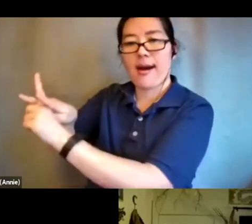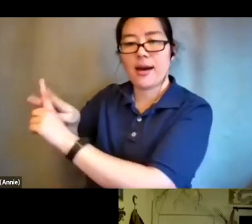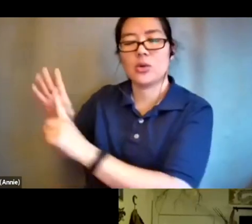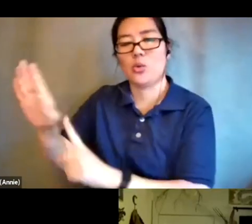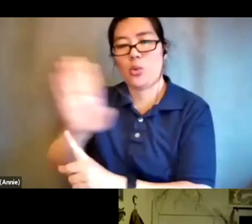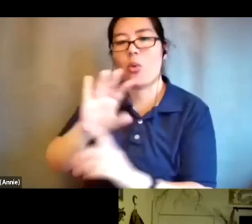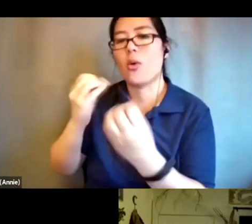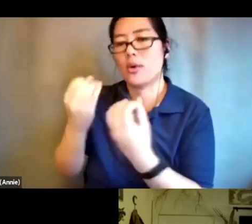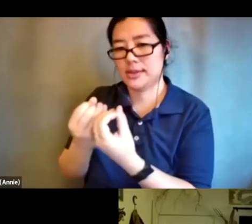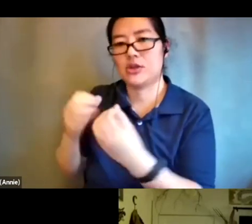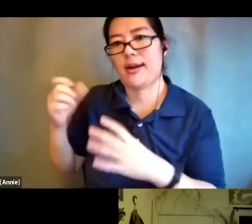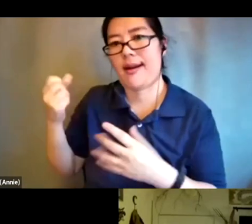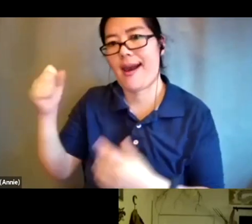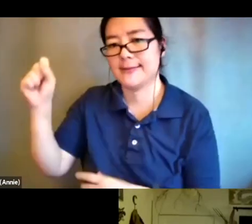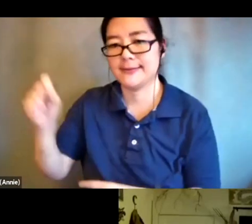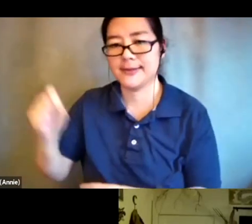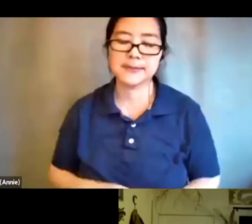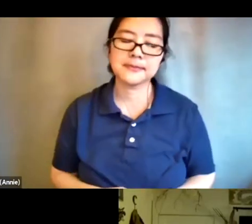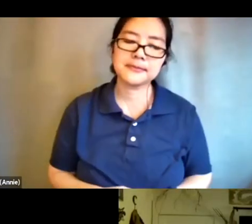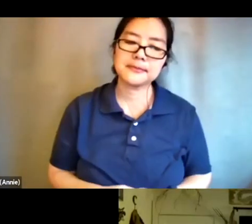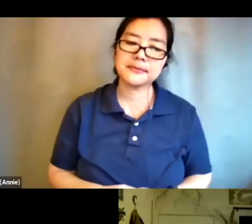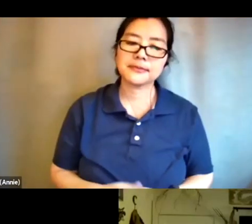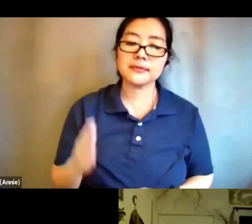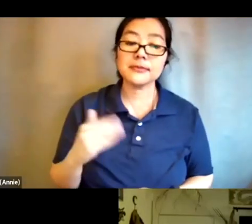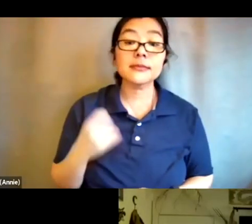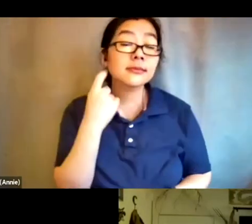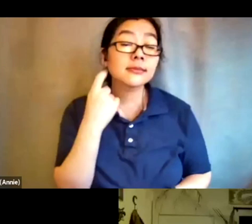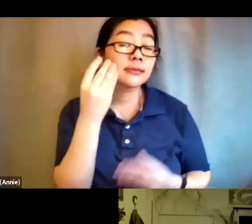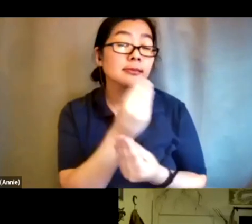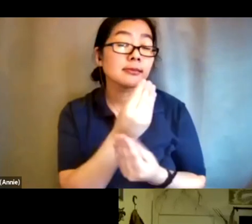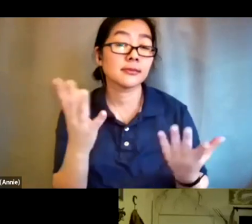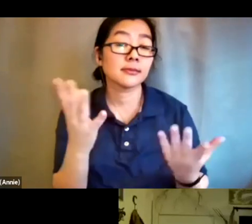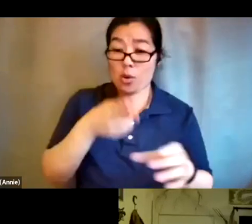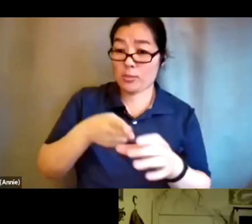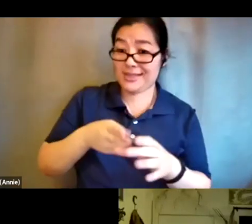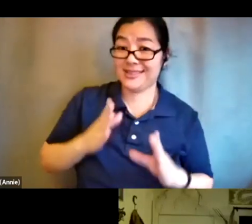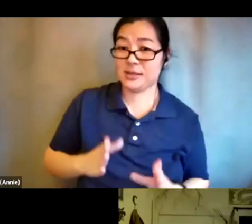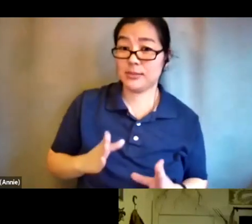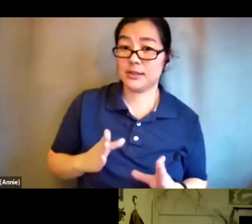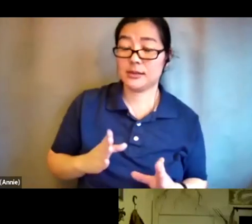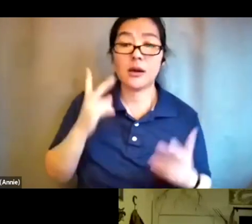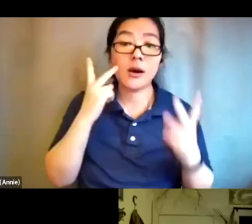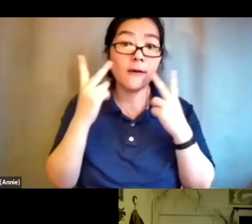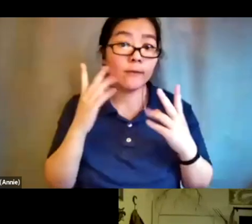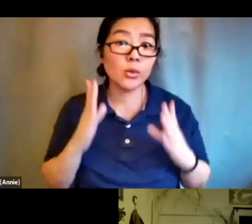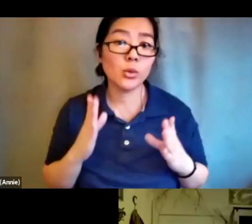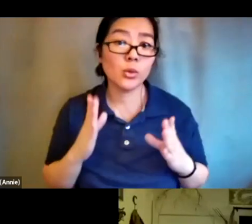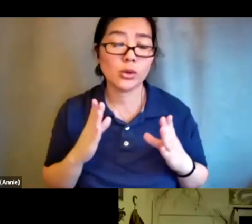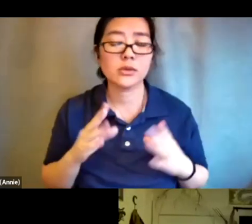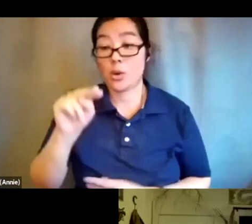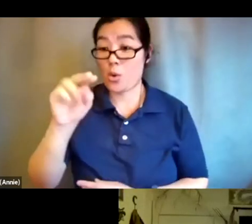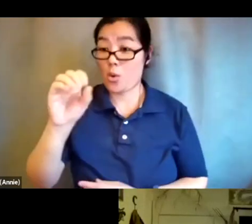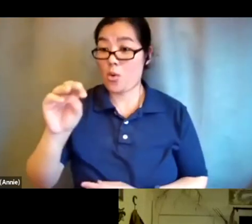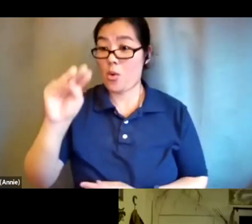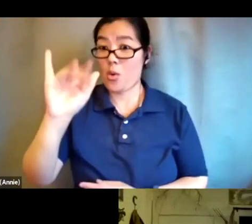you so much nomi and I just want to note for our participants and viewers that nomi is joining us today in